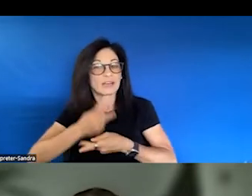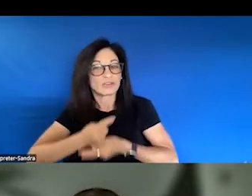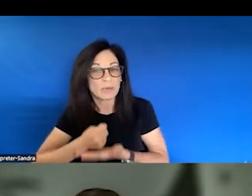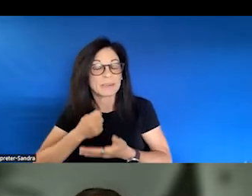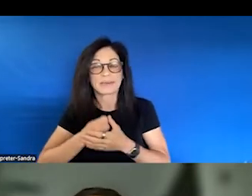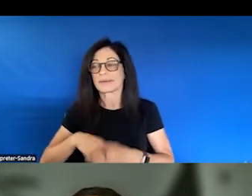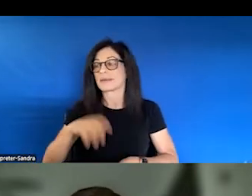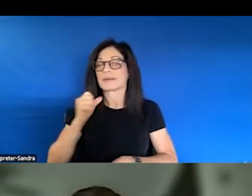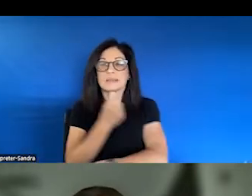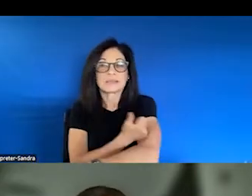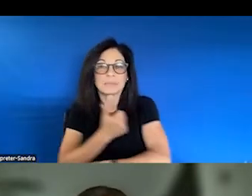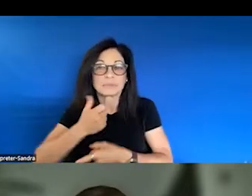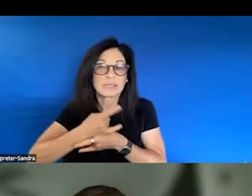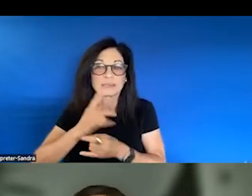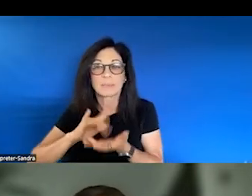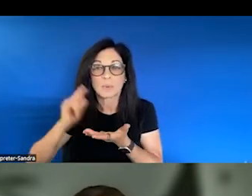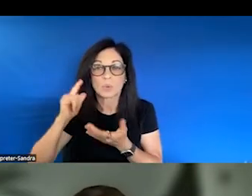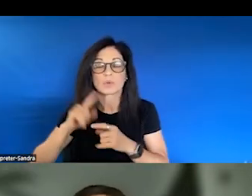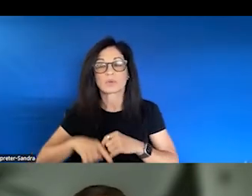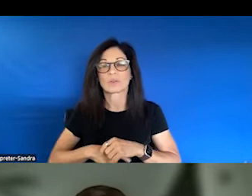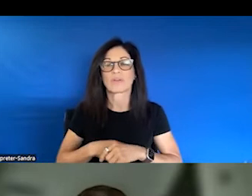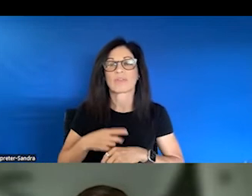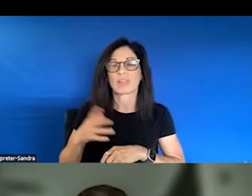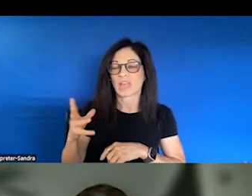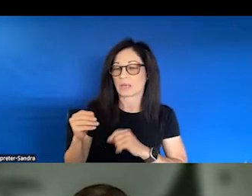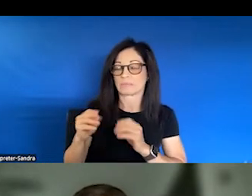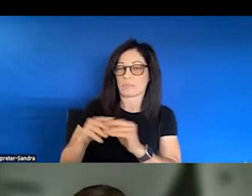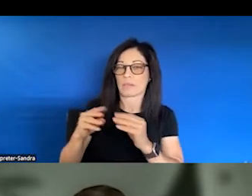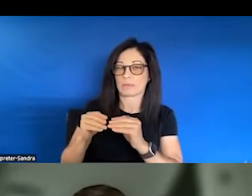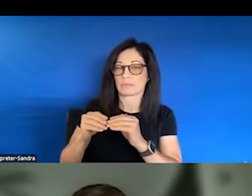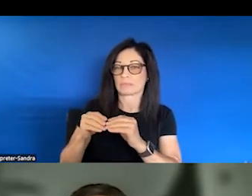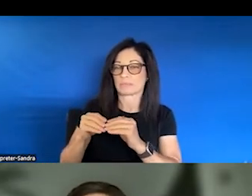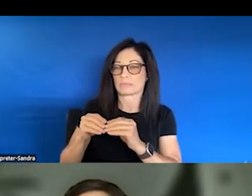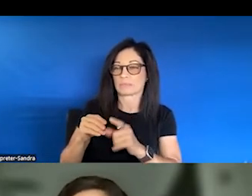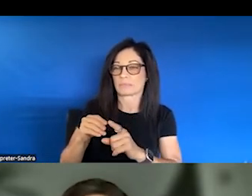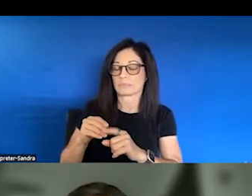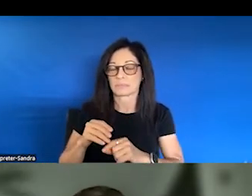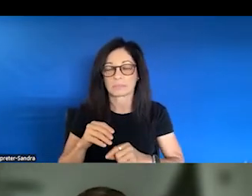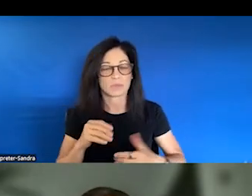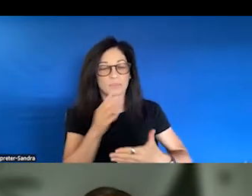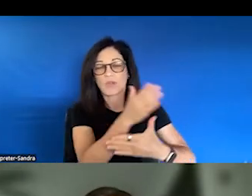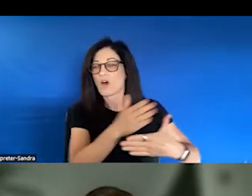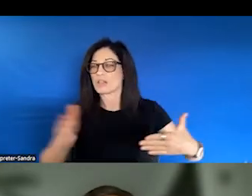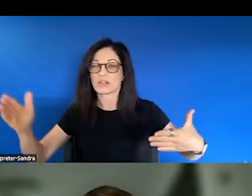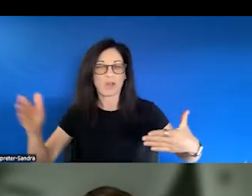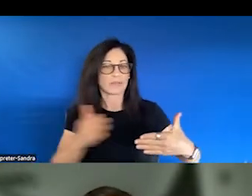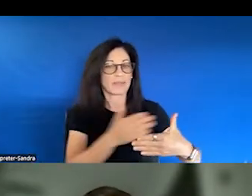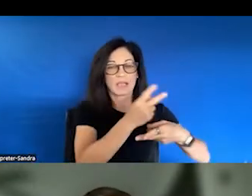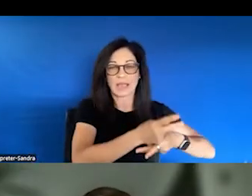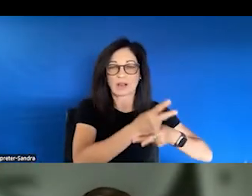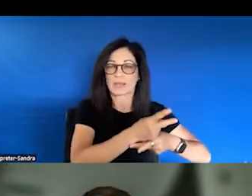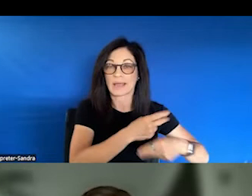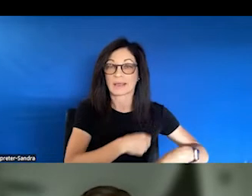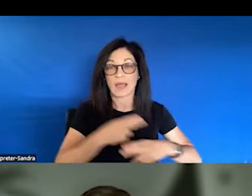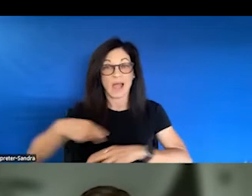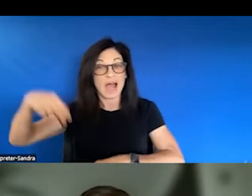substance use disorder programs, inpatient crisis. Can you repeat the question? Mm-hmm. So all along the continuum of care,